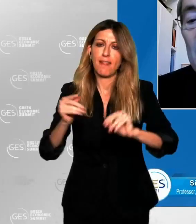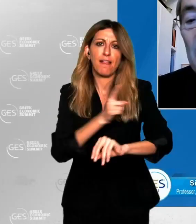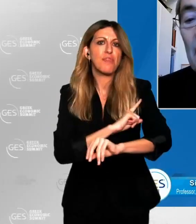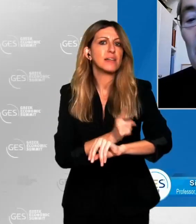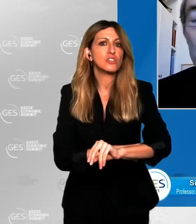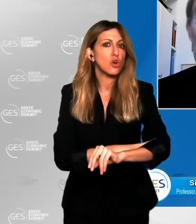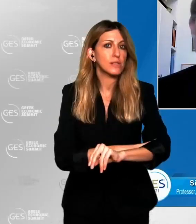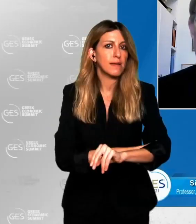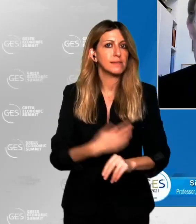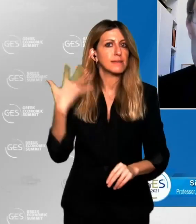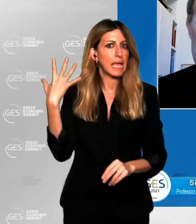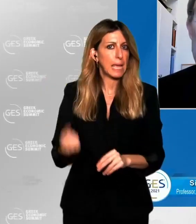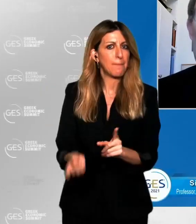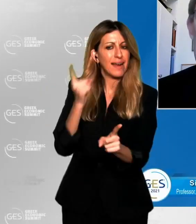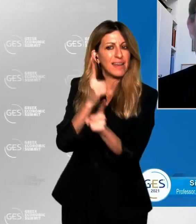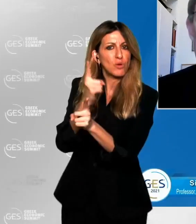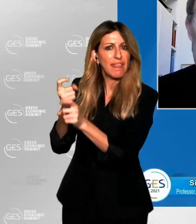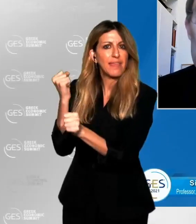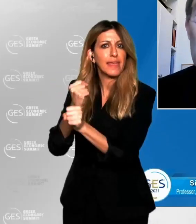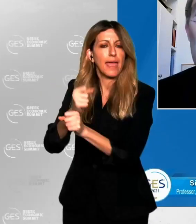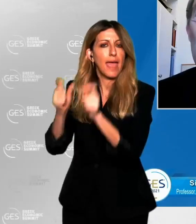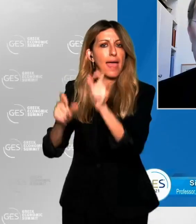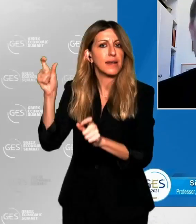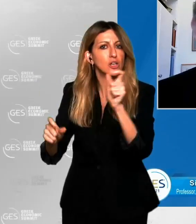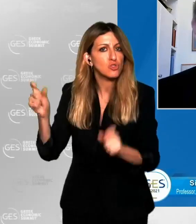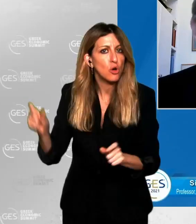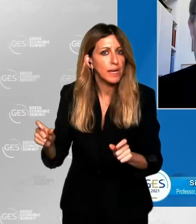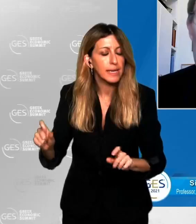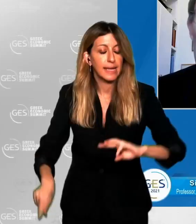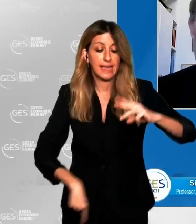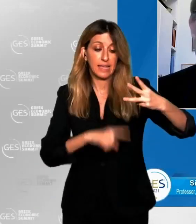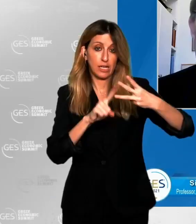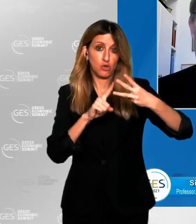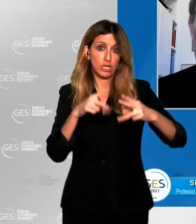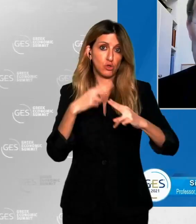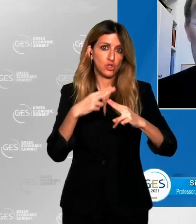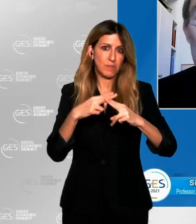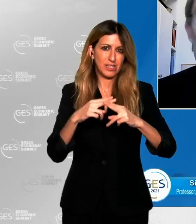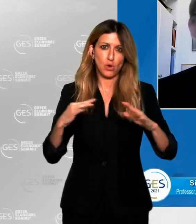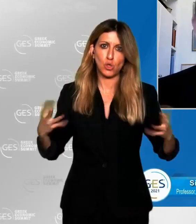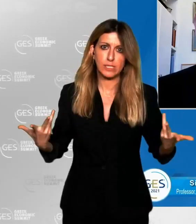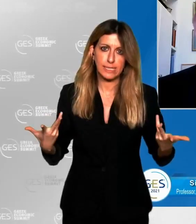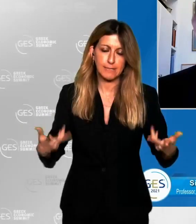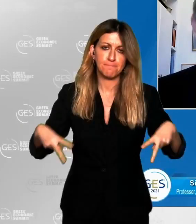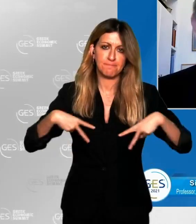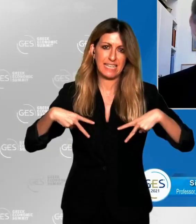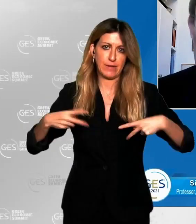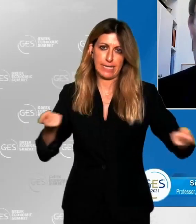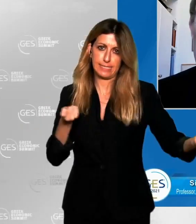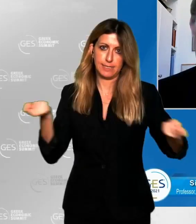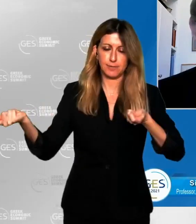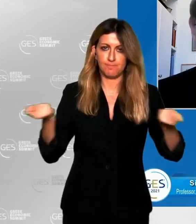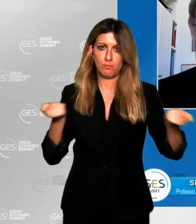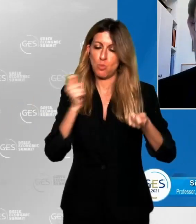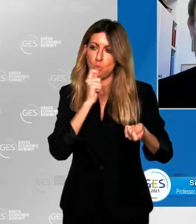government policy towards companies and households. Do they operate a good tax structure? Do they give incentives for men and women